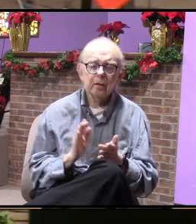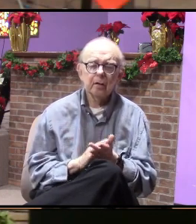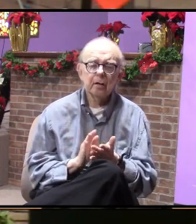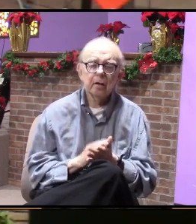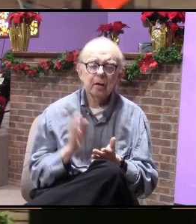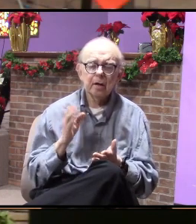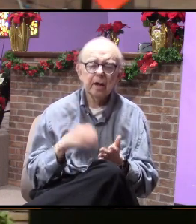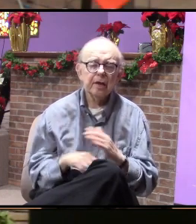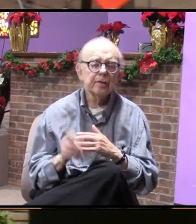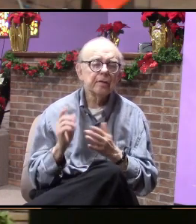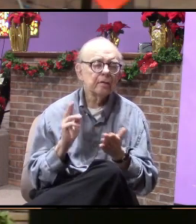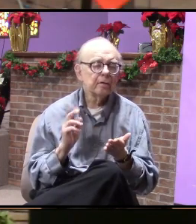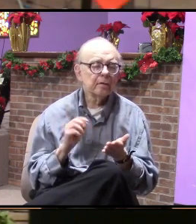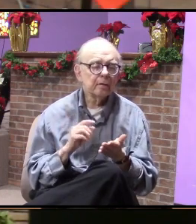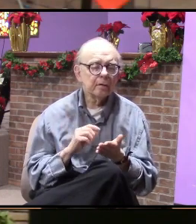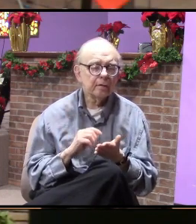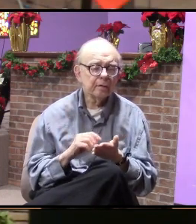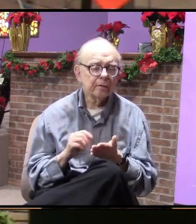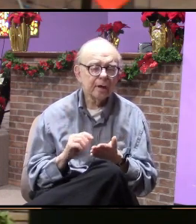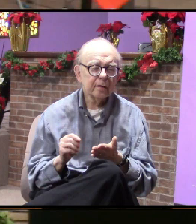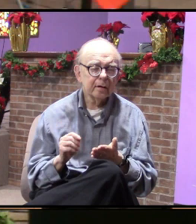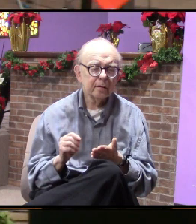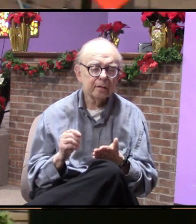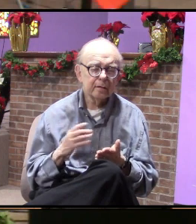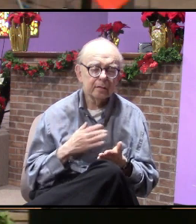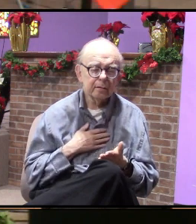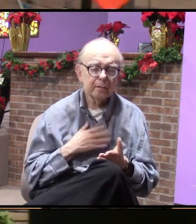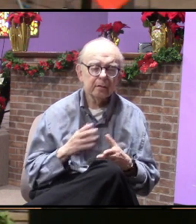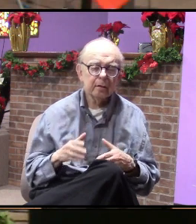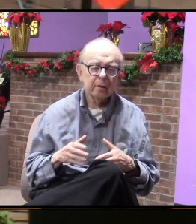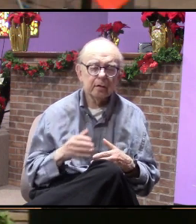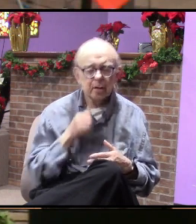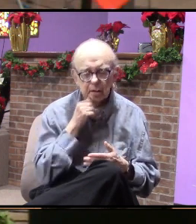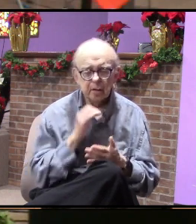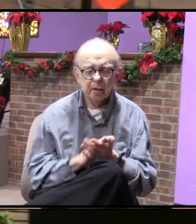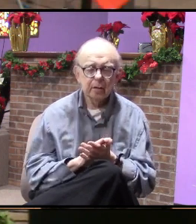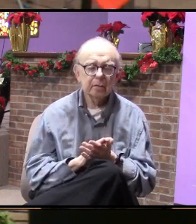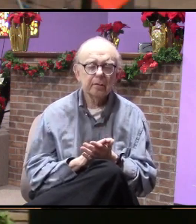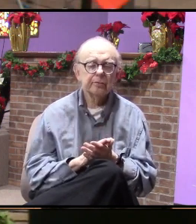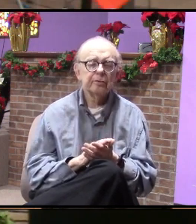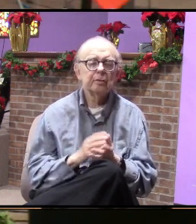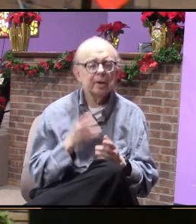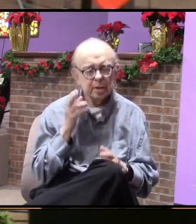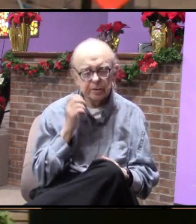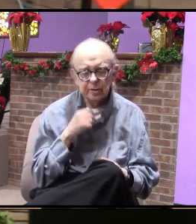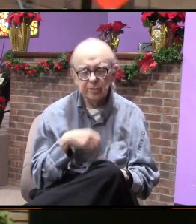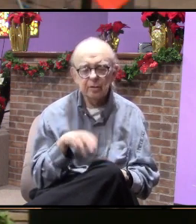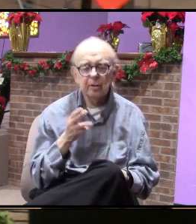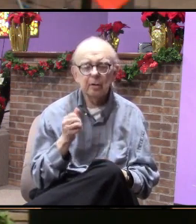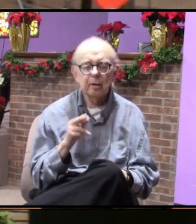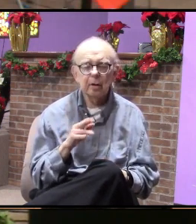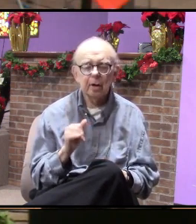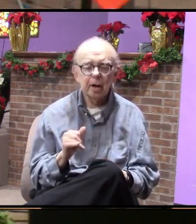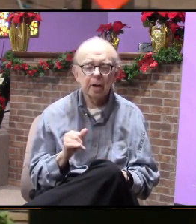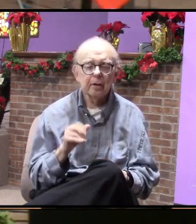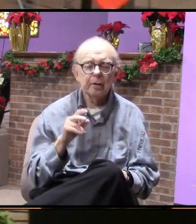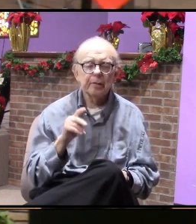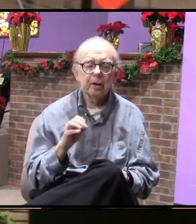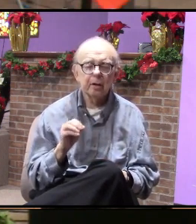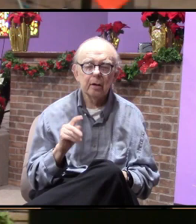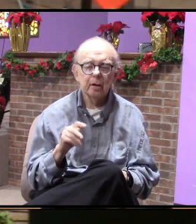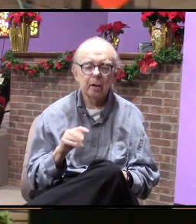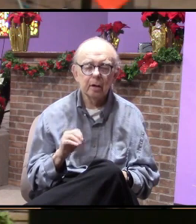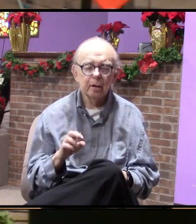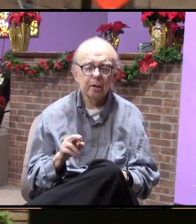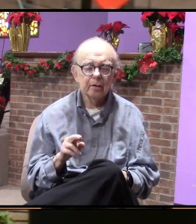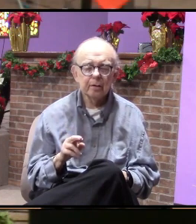the written text. My wife loves to listen to Harry Potter, probably 28 times. She would just